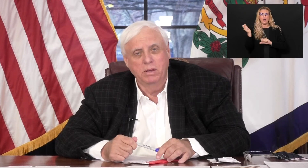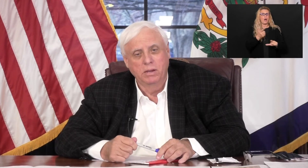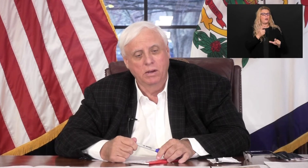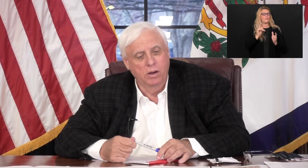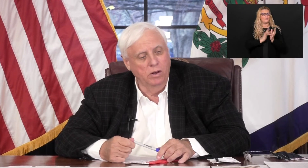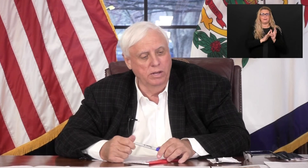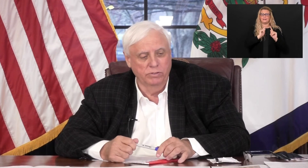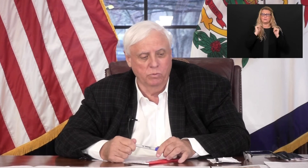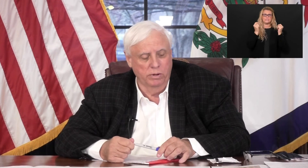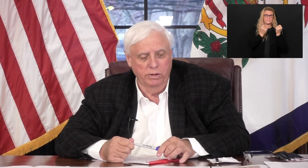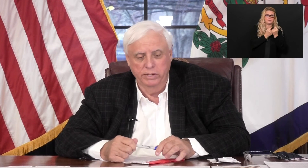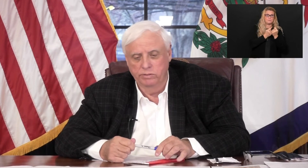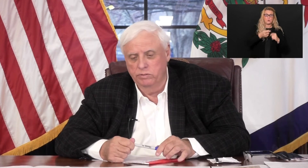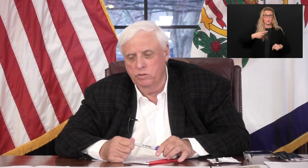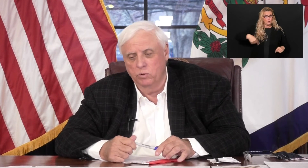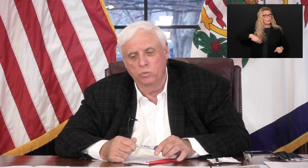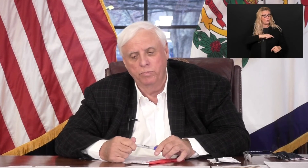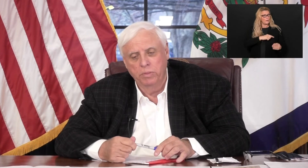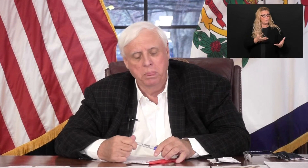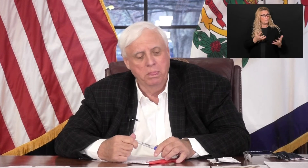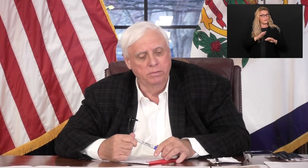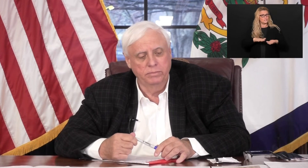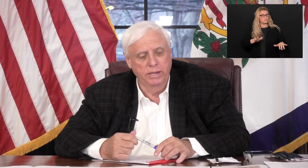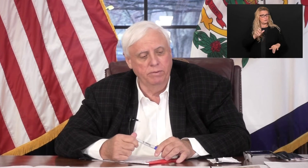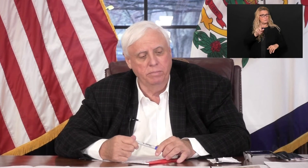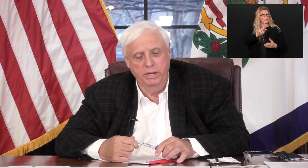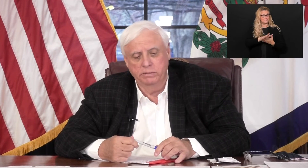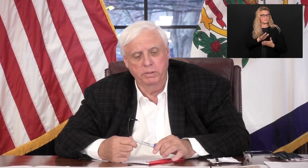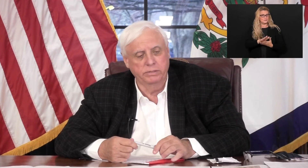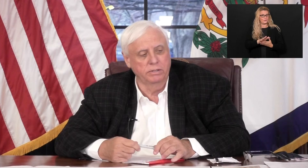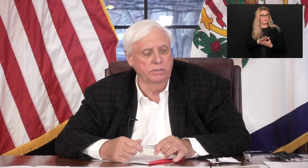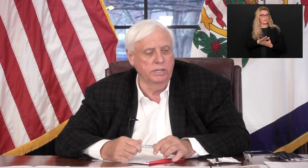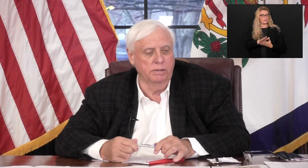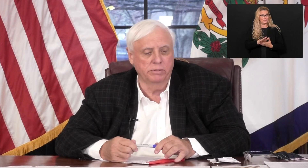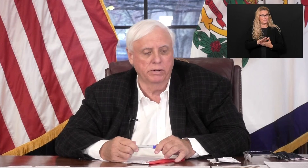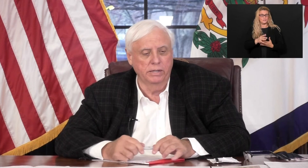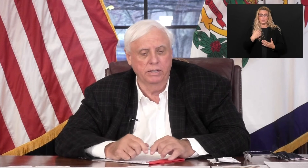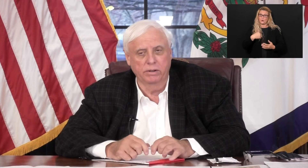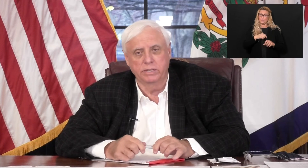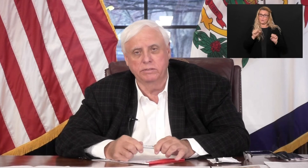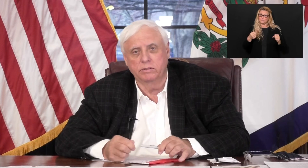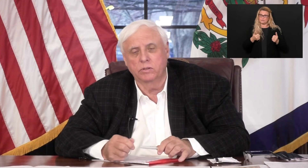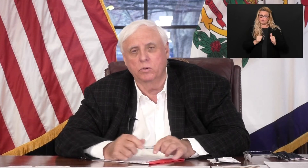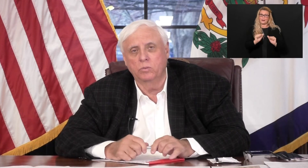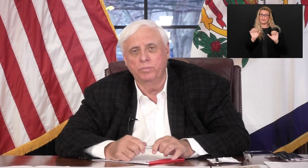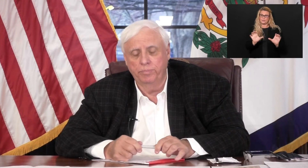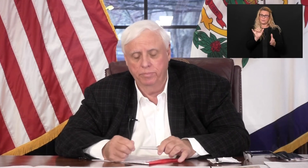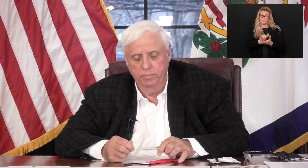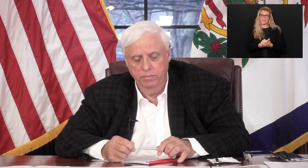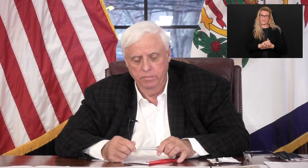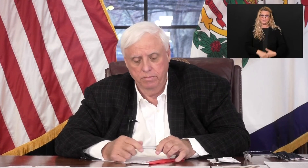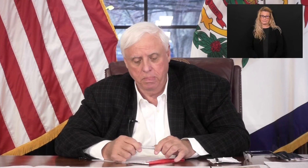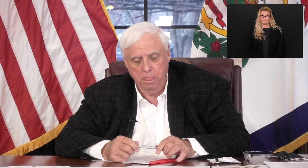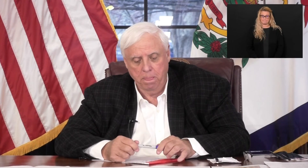team, all of us want our kids in school. Everybody's busting their chops trying to get our kids in school.